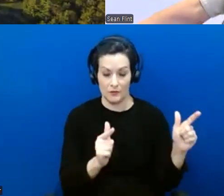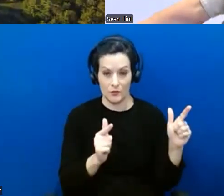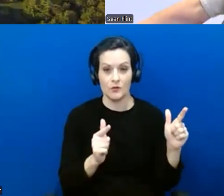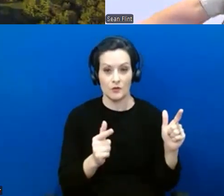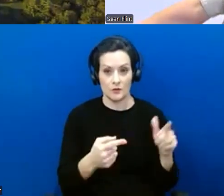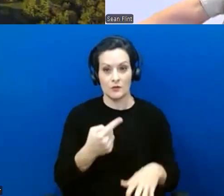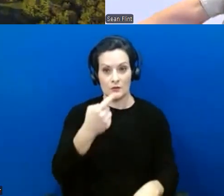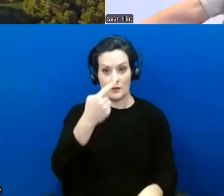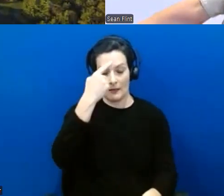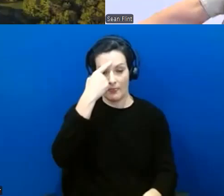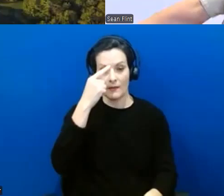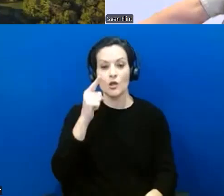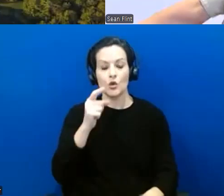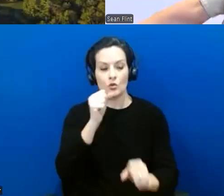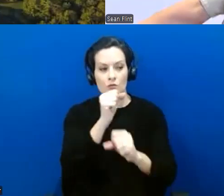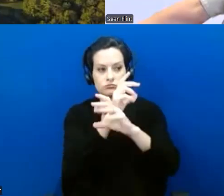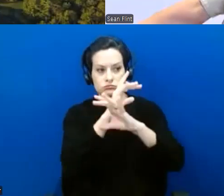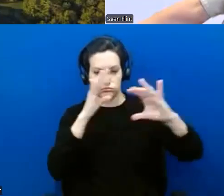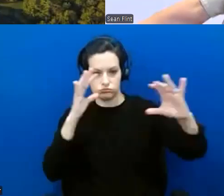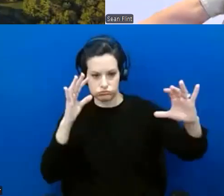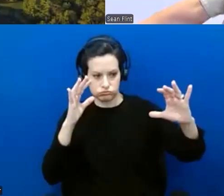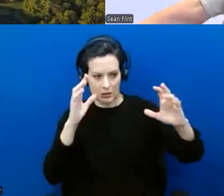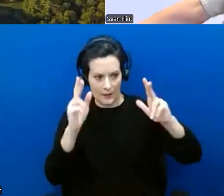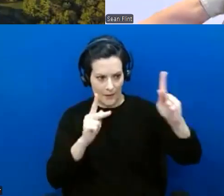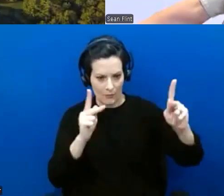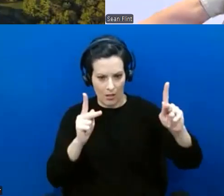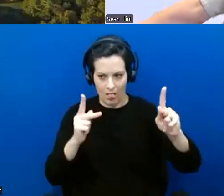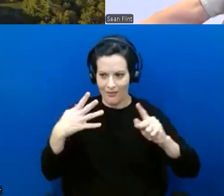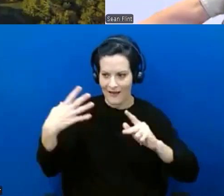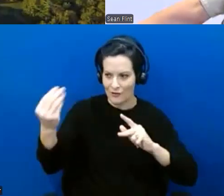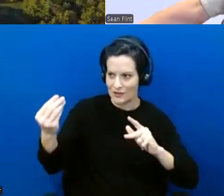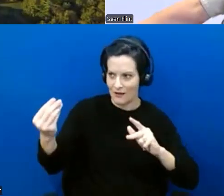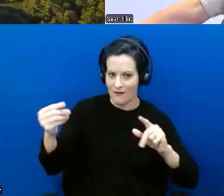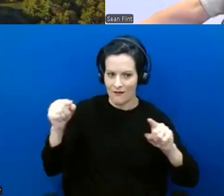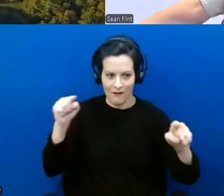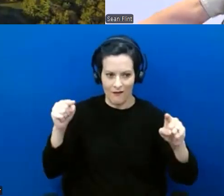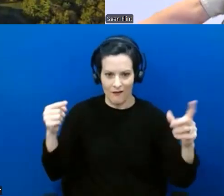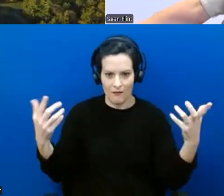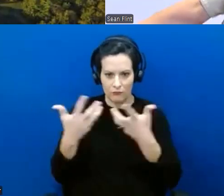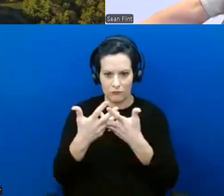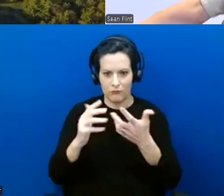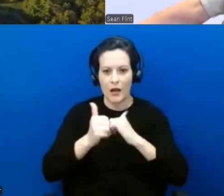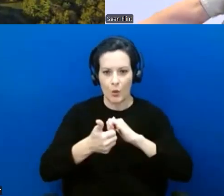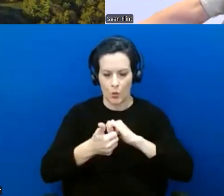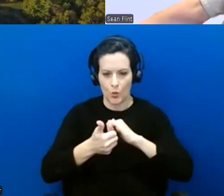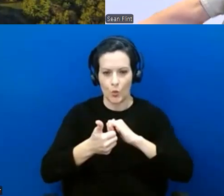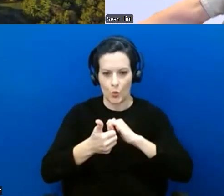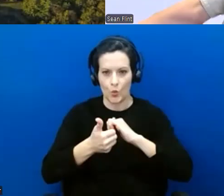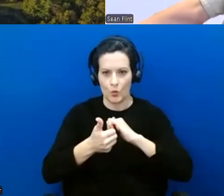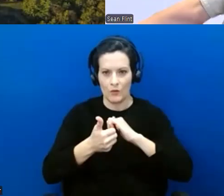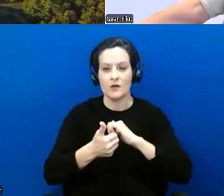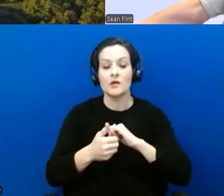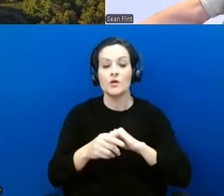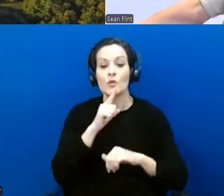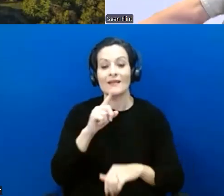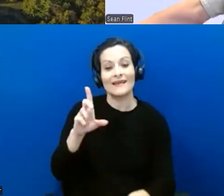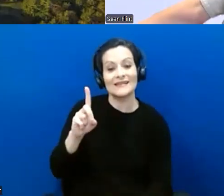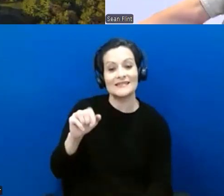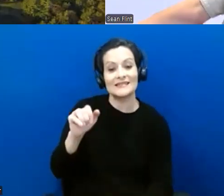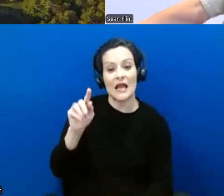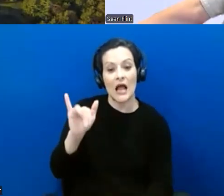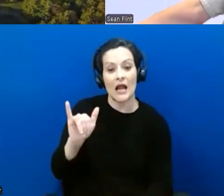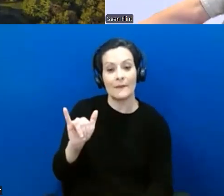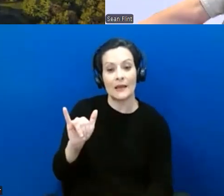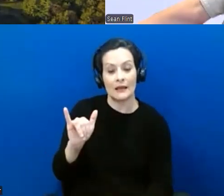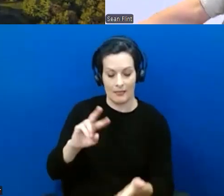we're conceptualizing the relationships between people and nature kind of really underscore this idea that it's a dichotomy where they're kind of in